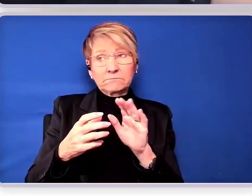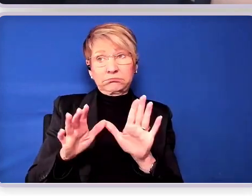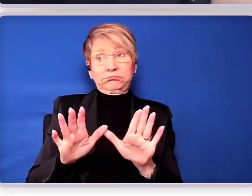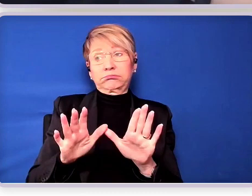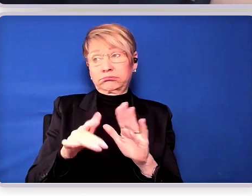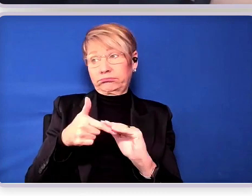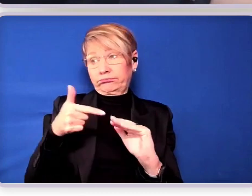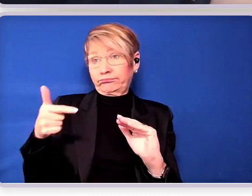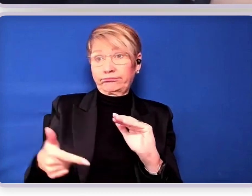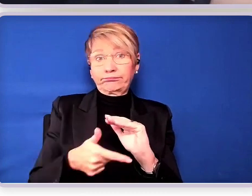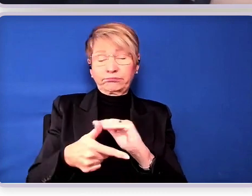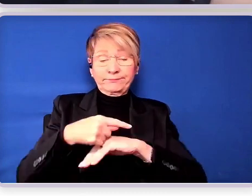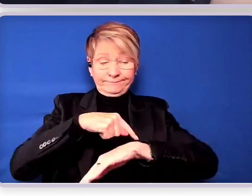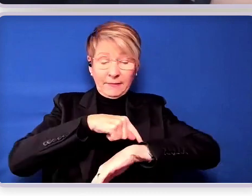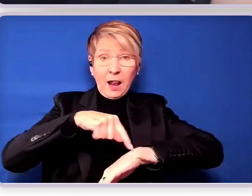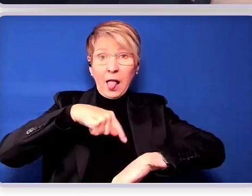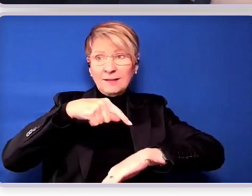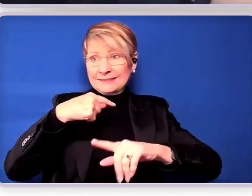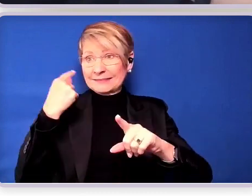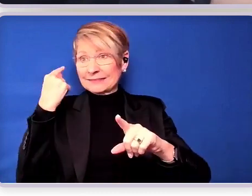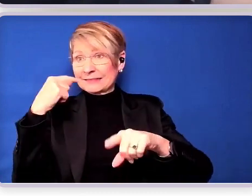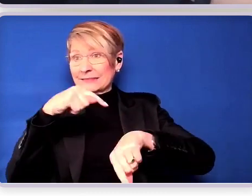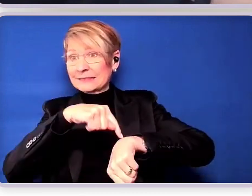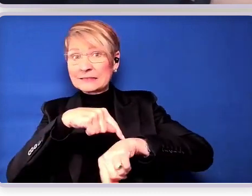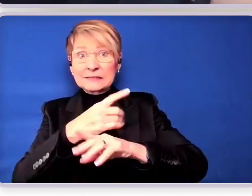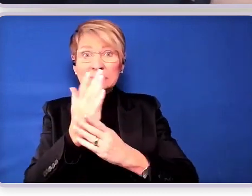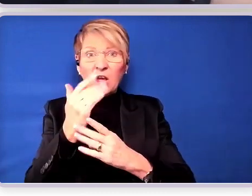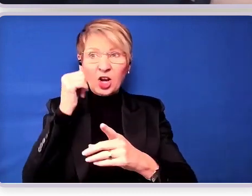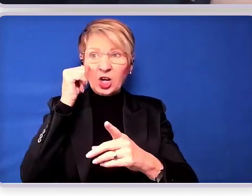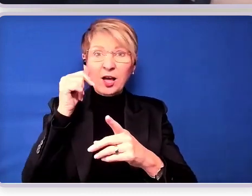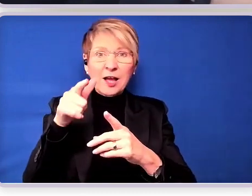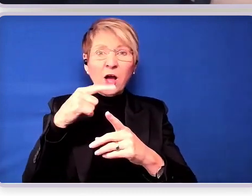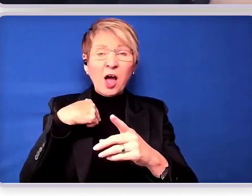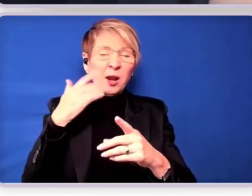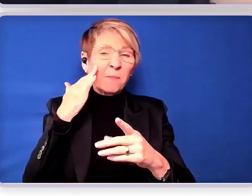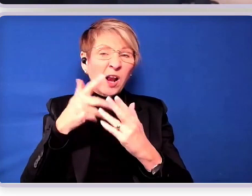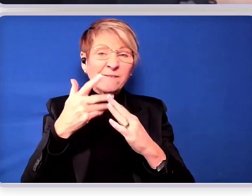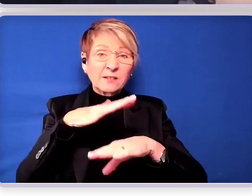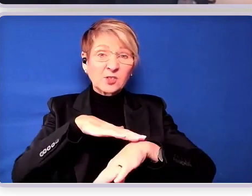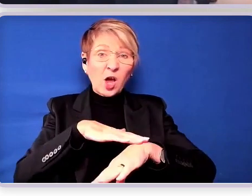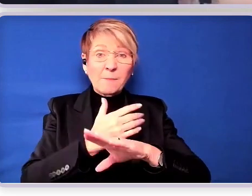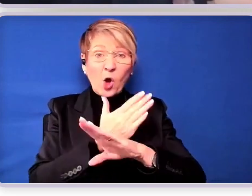whether, Melissa, we're going over or we're trying to stick to time. I don't mind going over, but you tell me. But